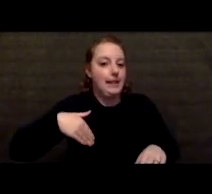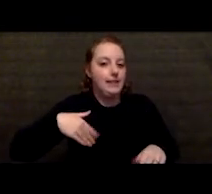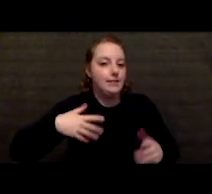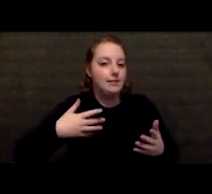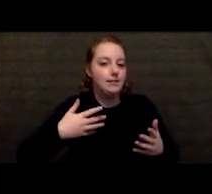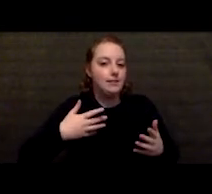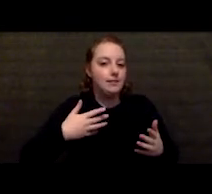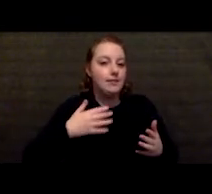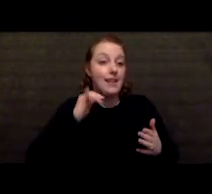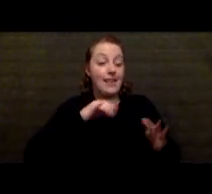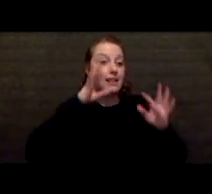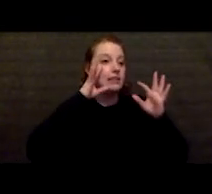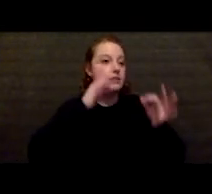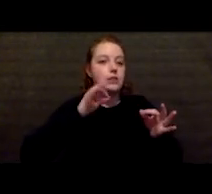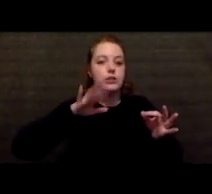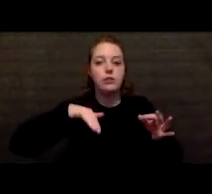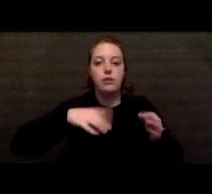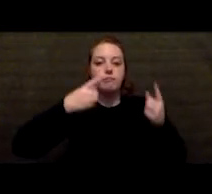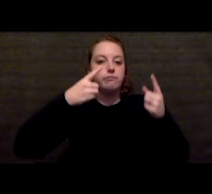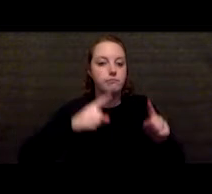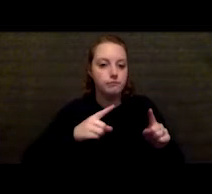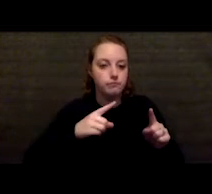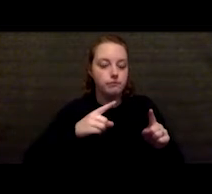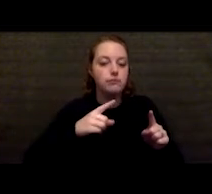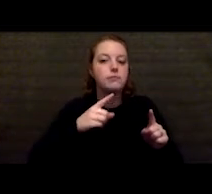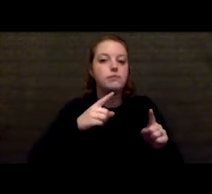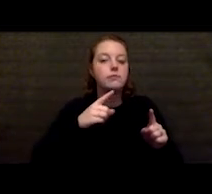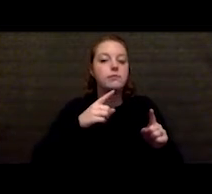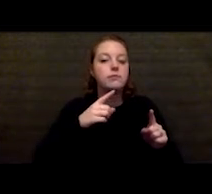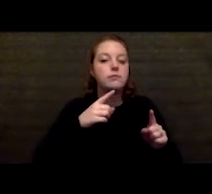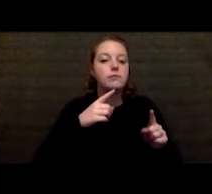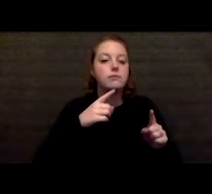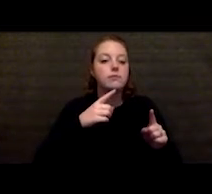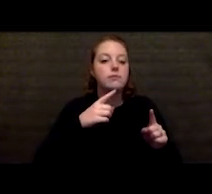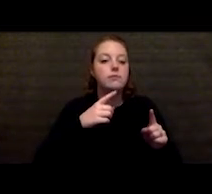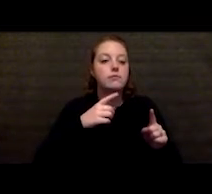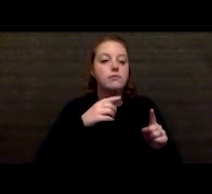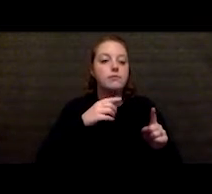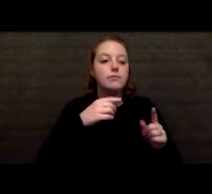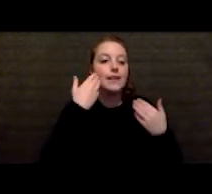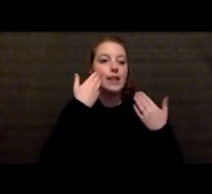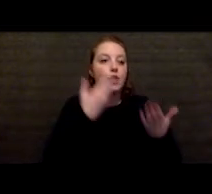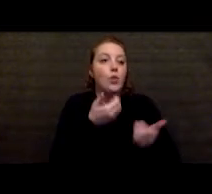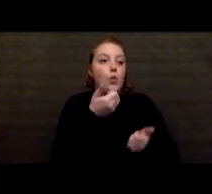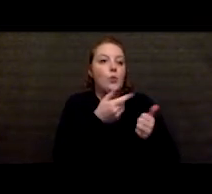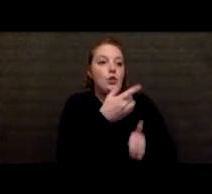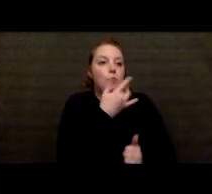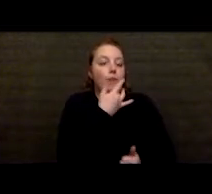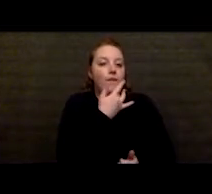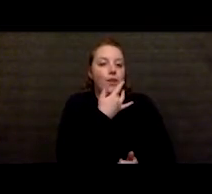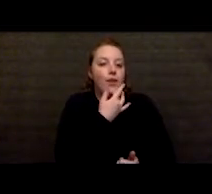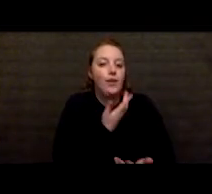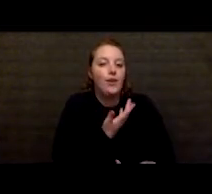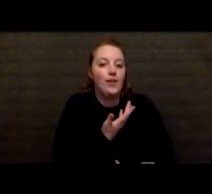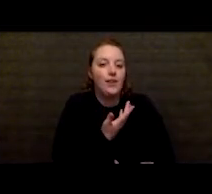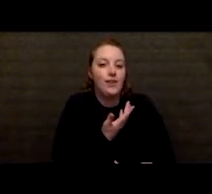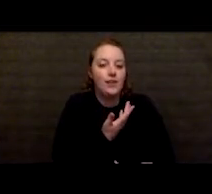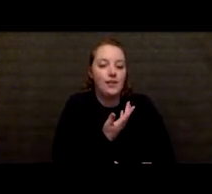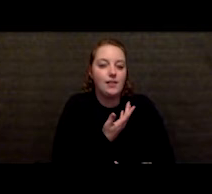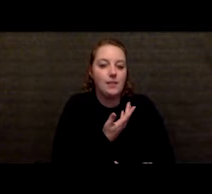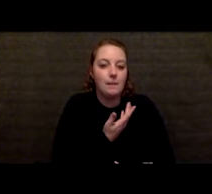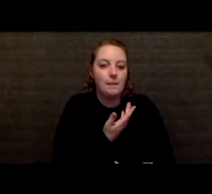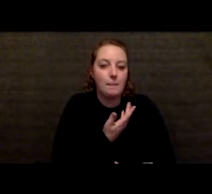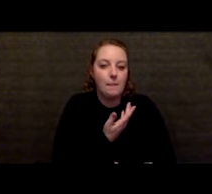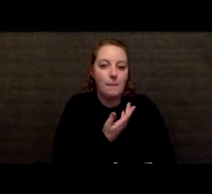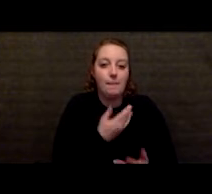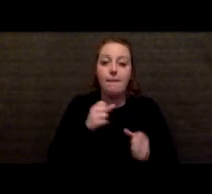not. Those decisions haven't been made because they don't know which you'd prefer to do. So you're saying they've walked